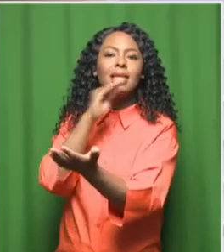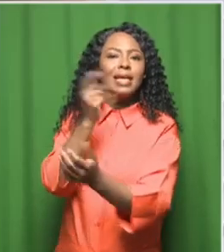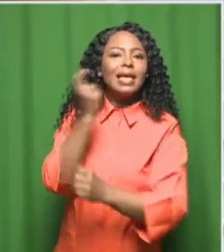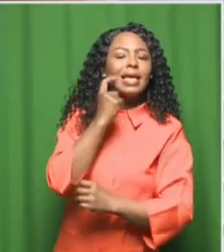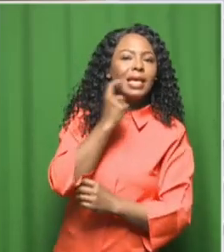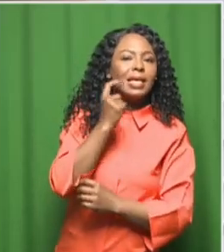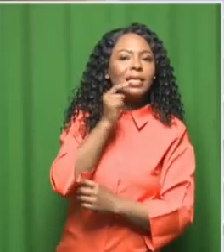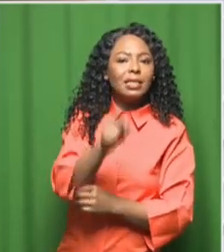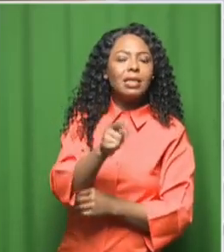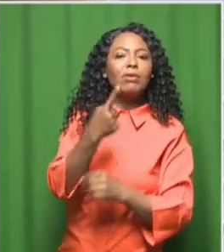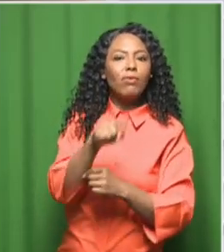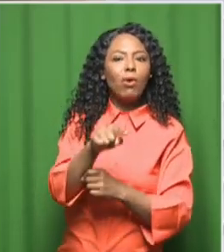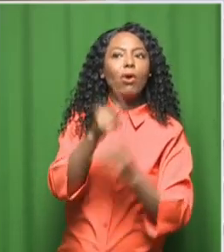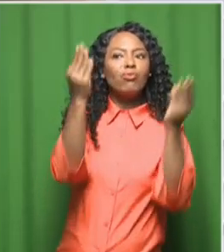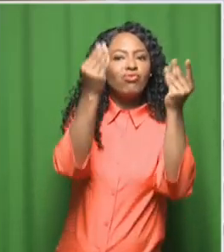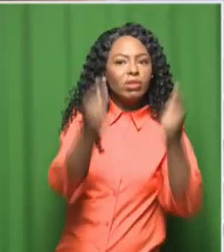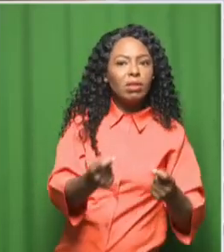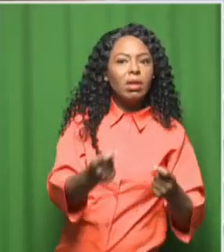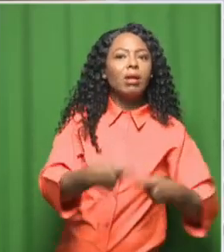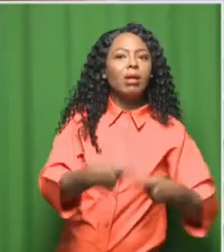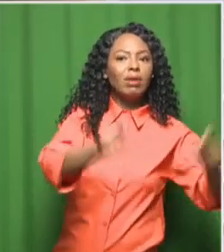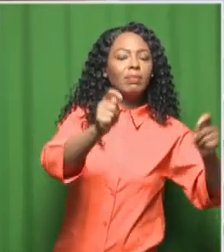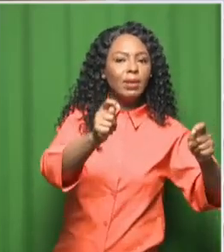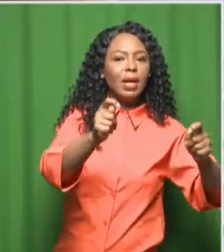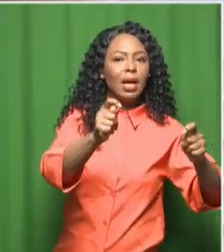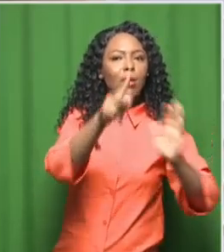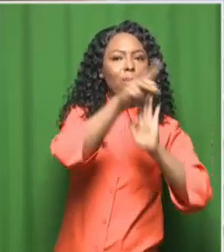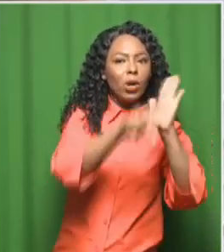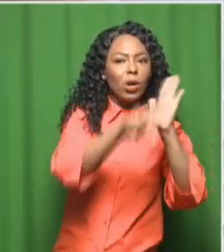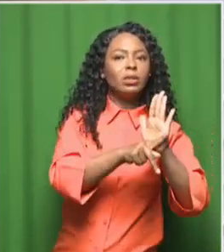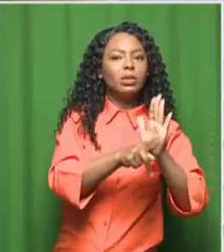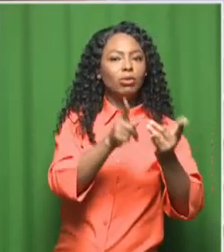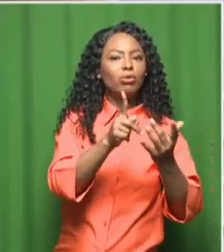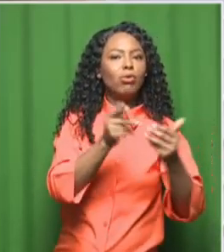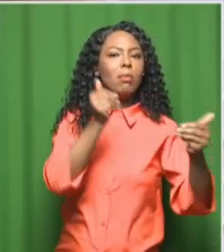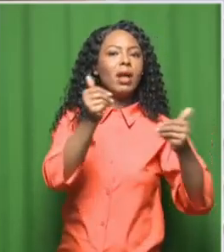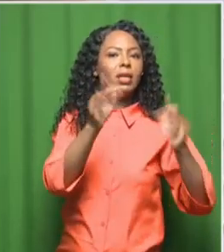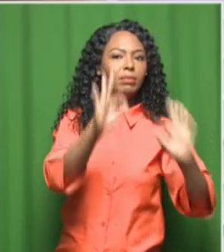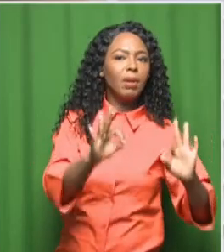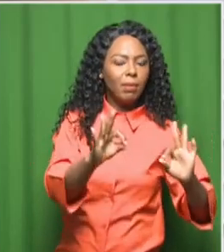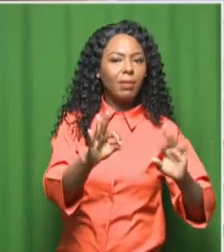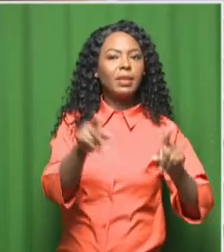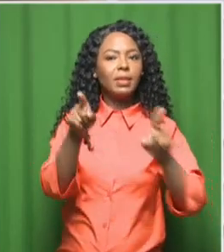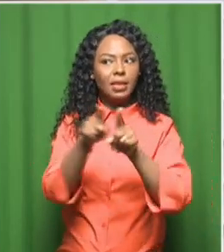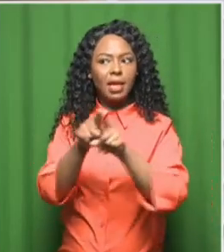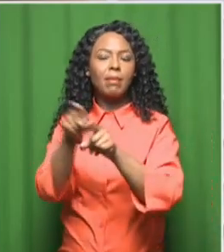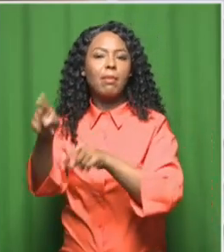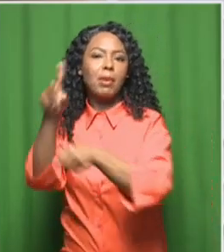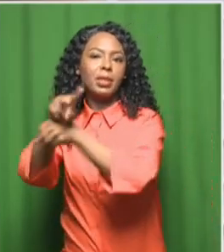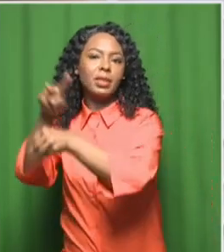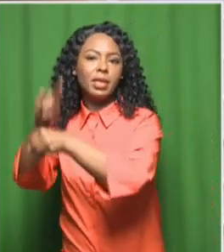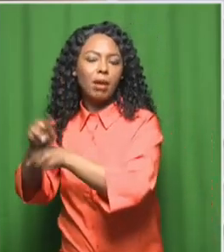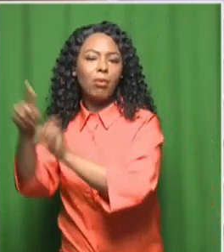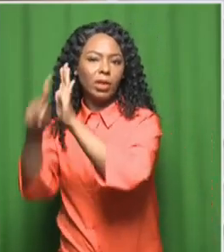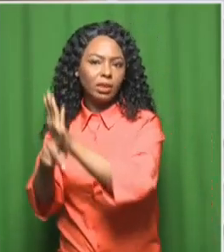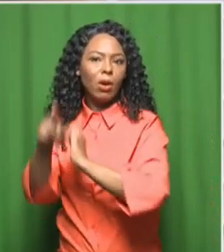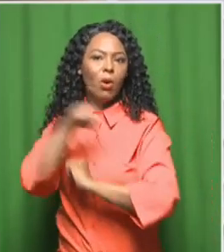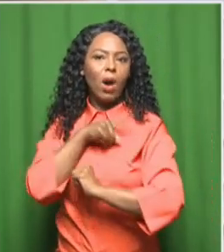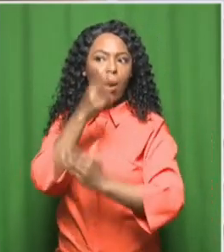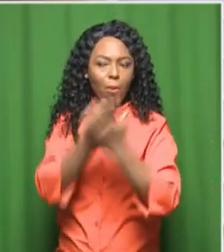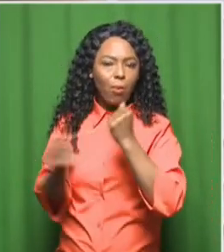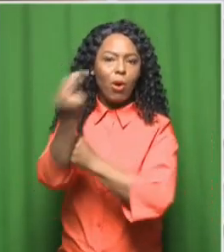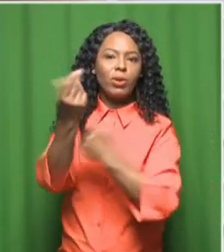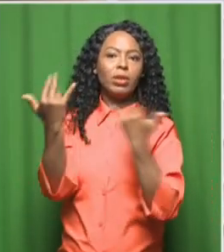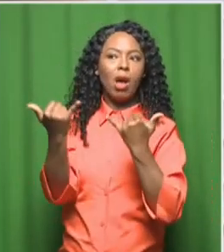room for fiscal policy to play its part in conjunction with monetary policy, because currently, unfortunately, the two are on a collision